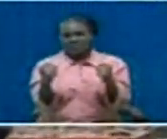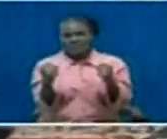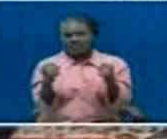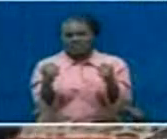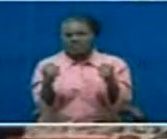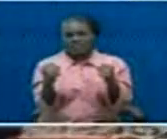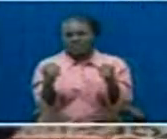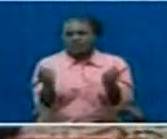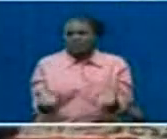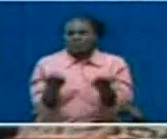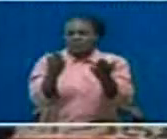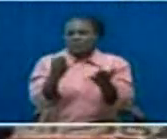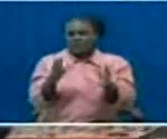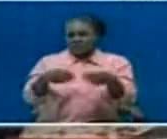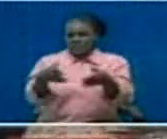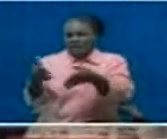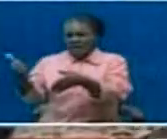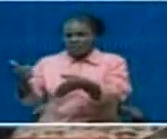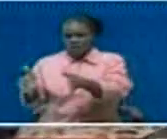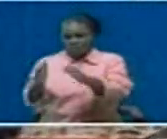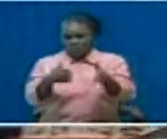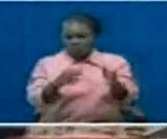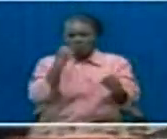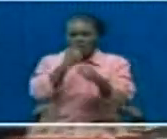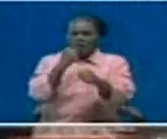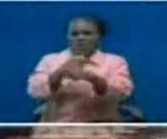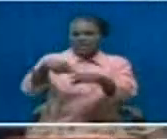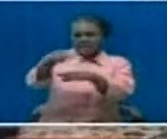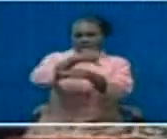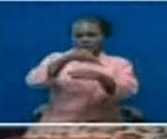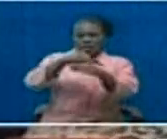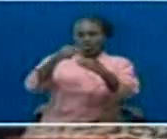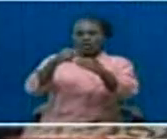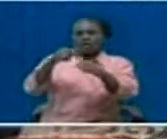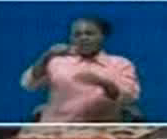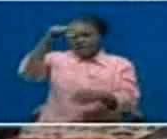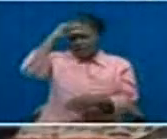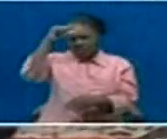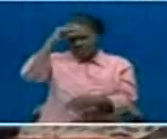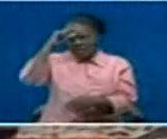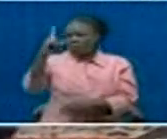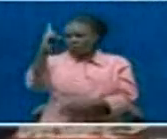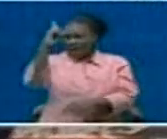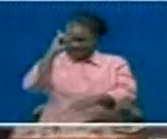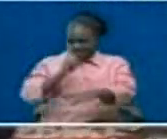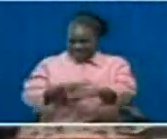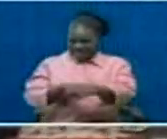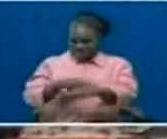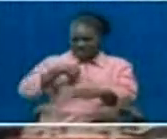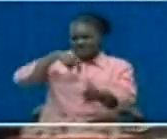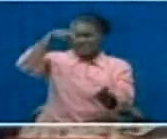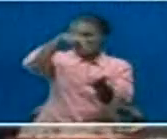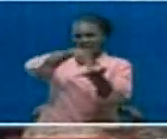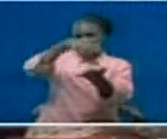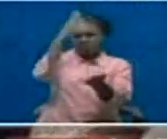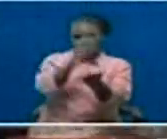we'll give the other people a chance to do it. Then we work with the national government and the NGO world. But one day, I will. Mm.